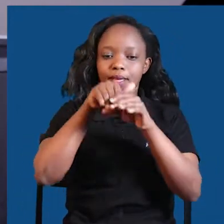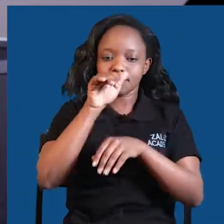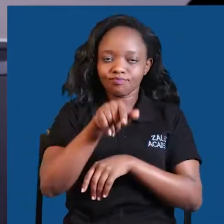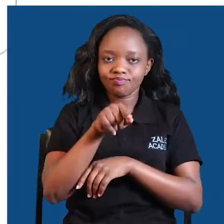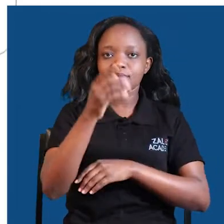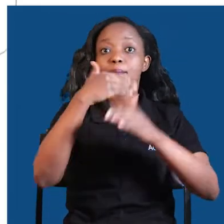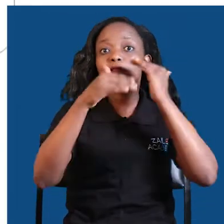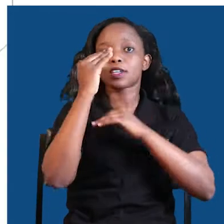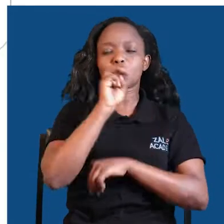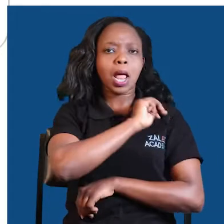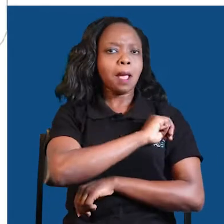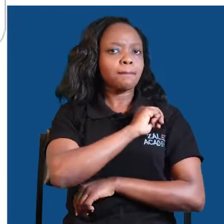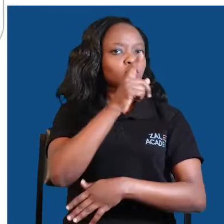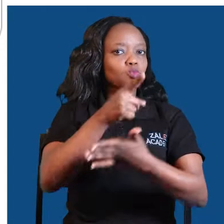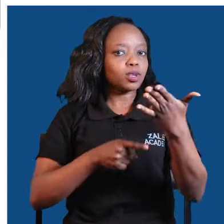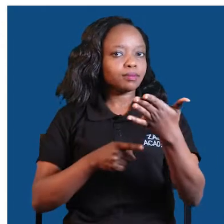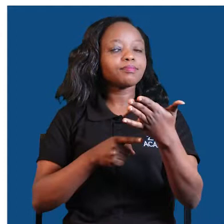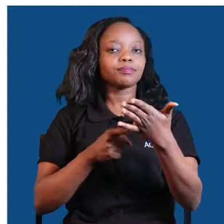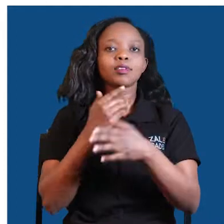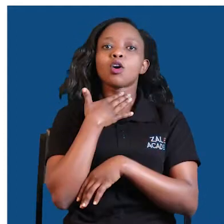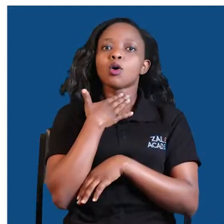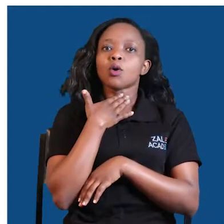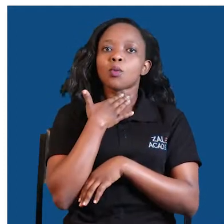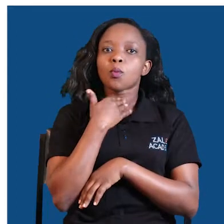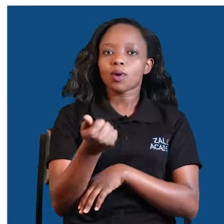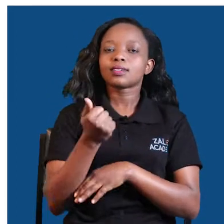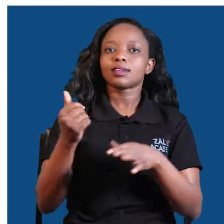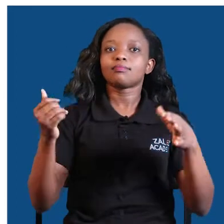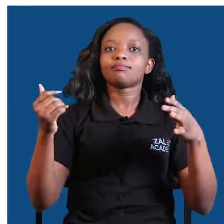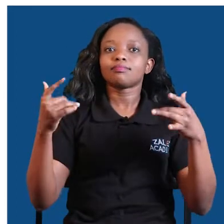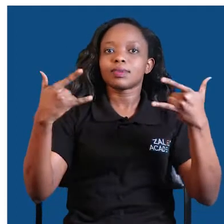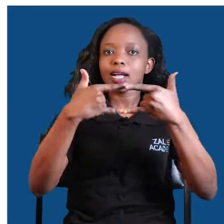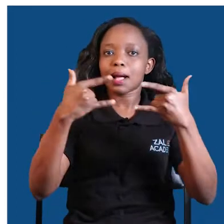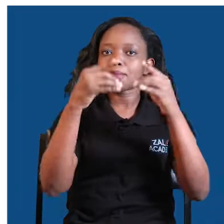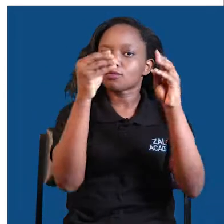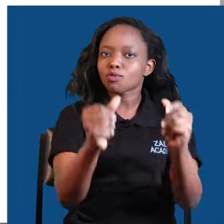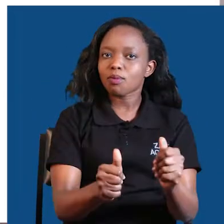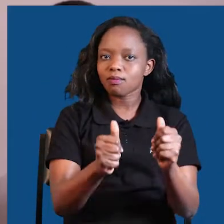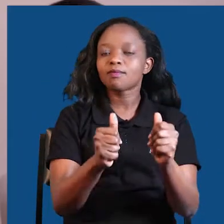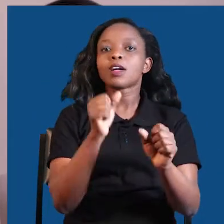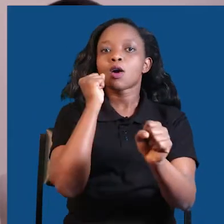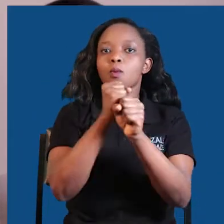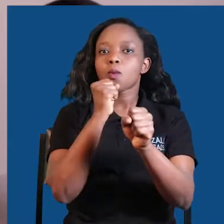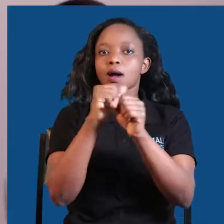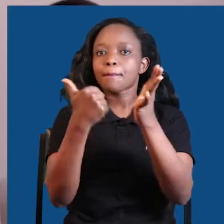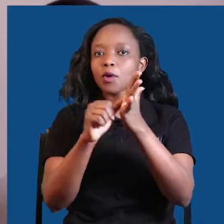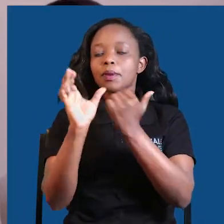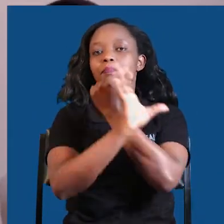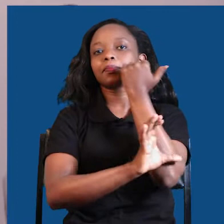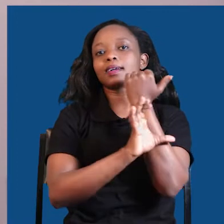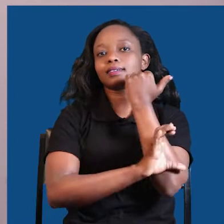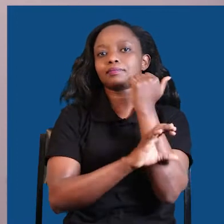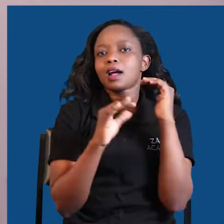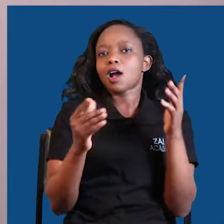that profession. Our mission is to bridge the skill gap and solve unemployment in